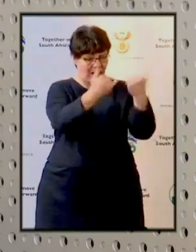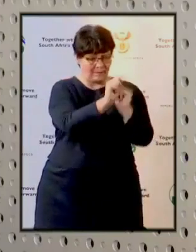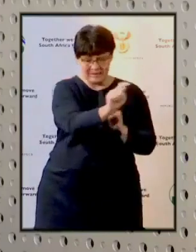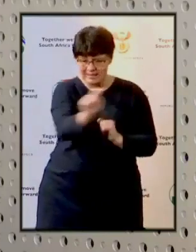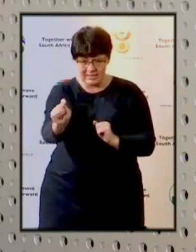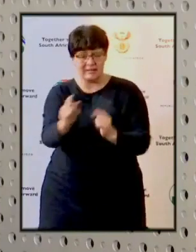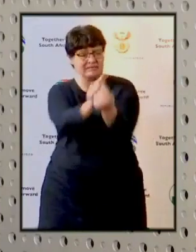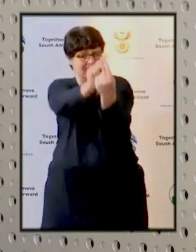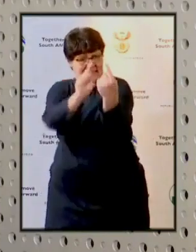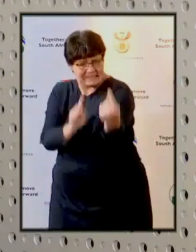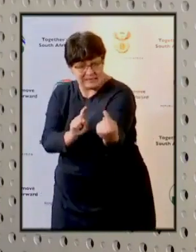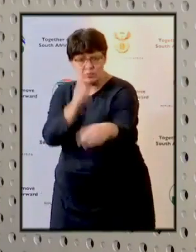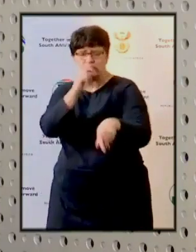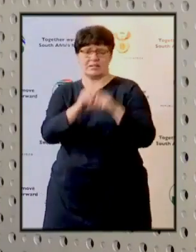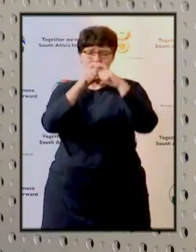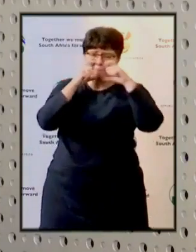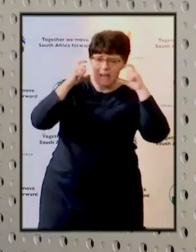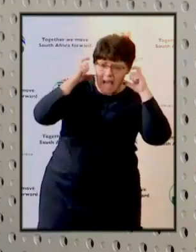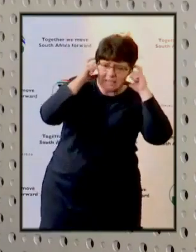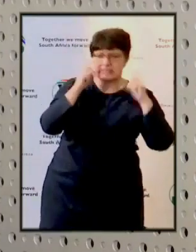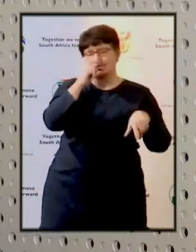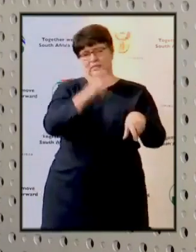distancing, that we wear masks,